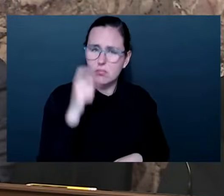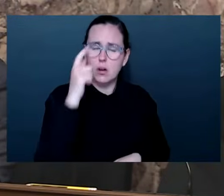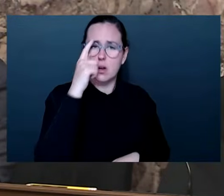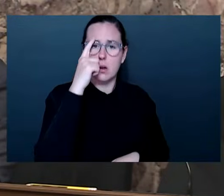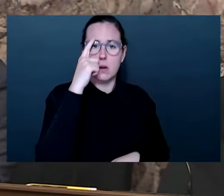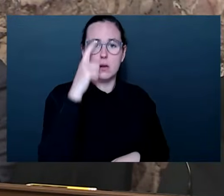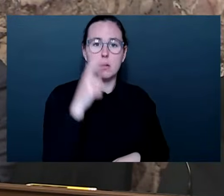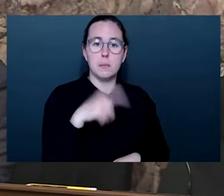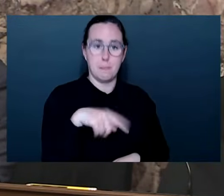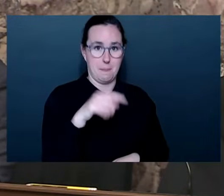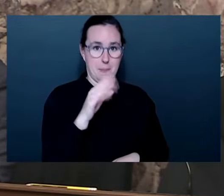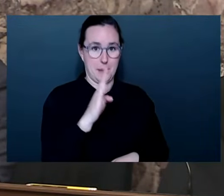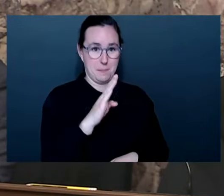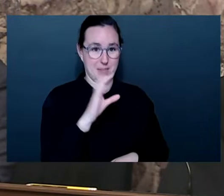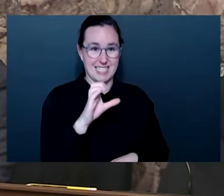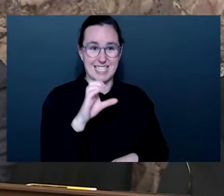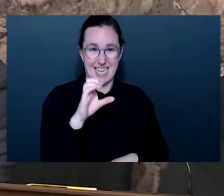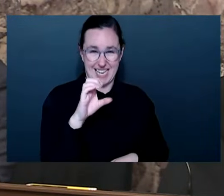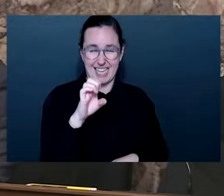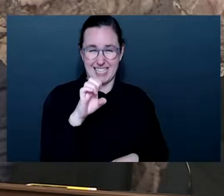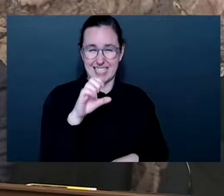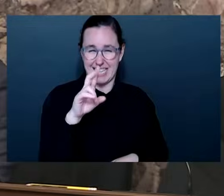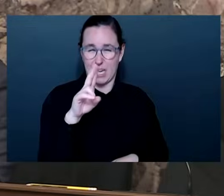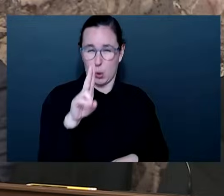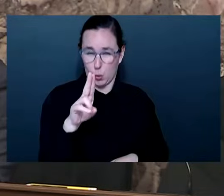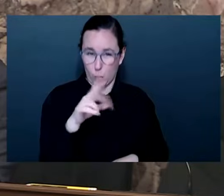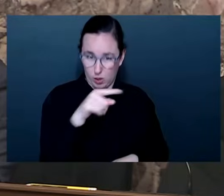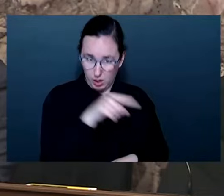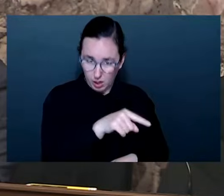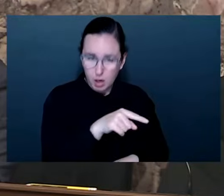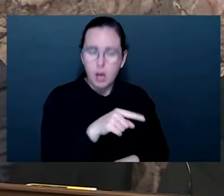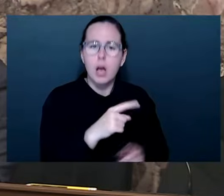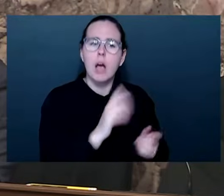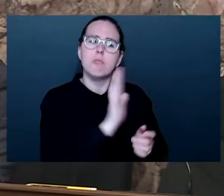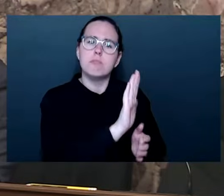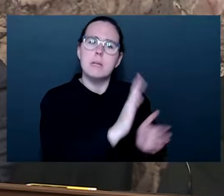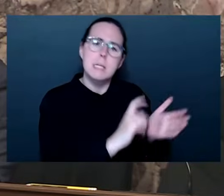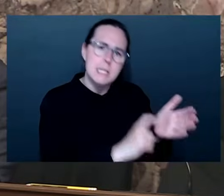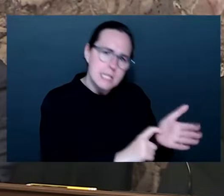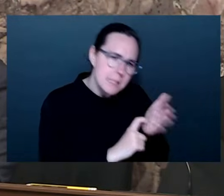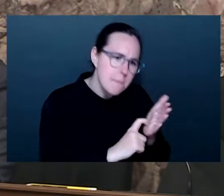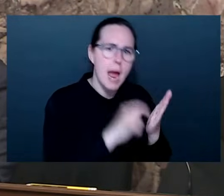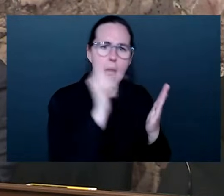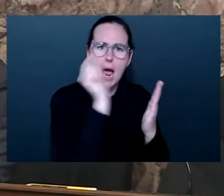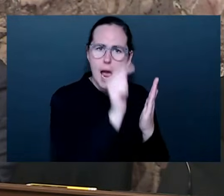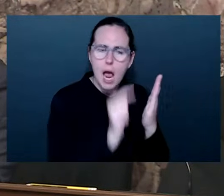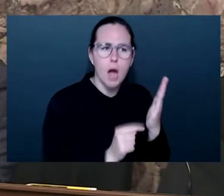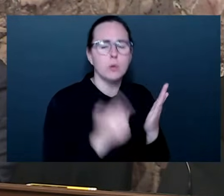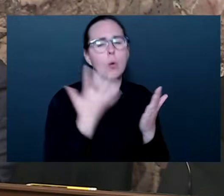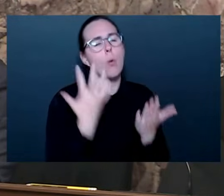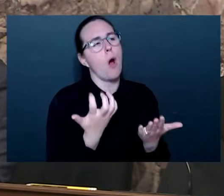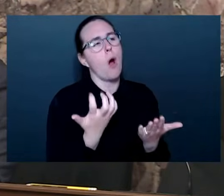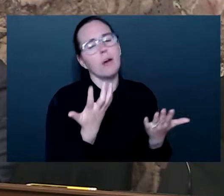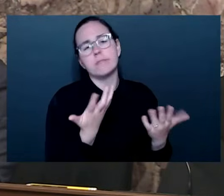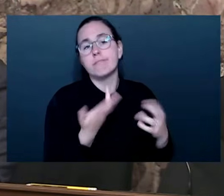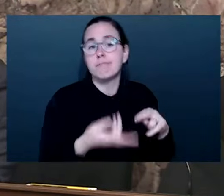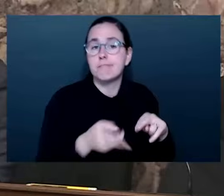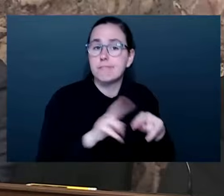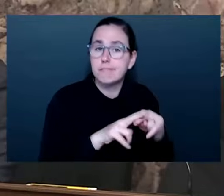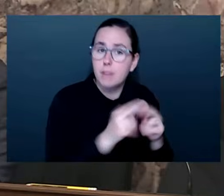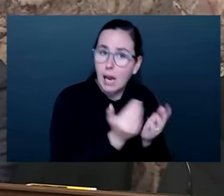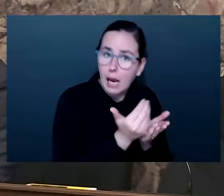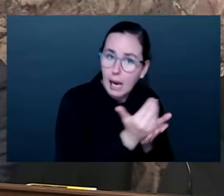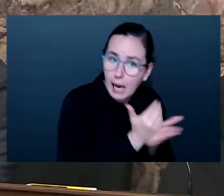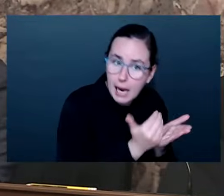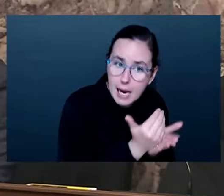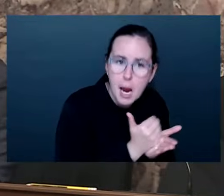inflation, that helps address funding for the lowest paid workers and protects their benefits. This is a